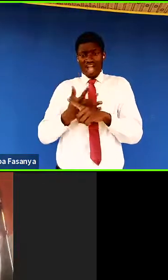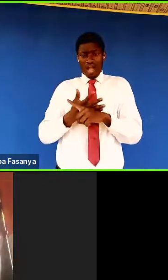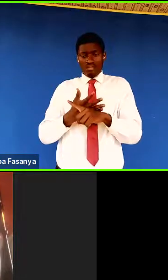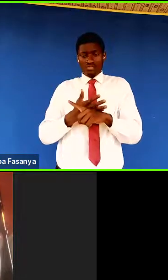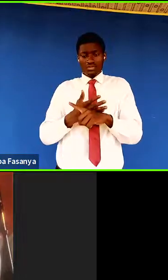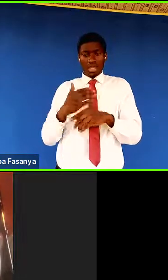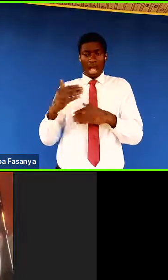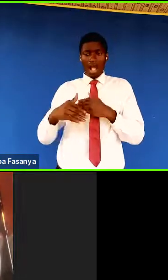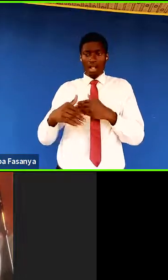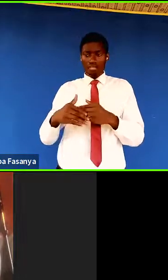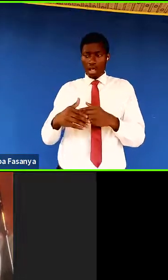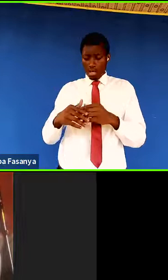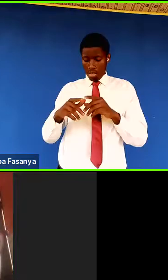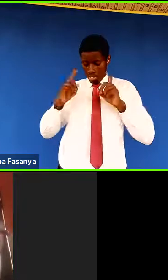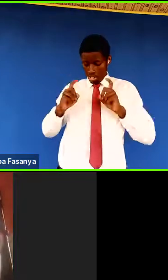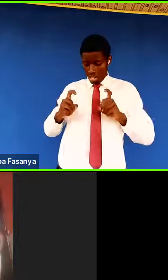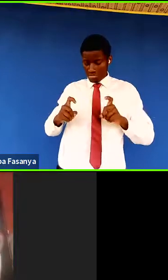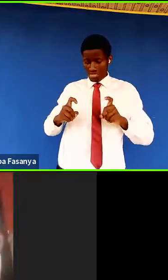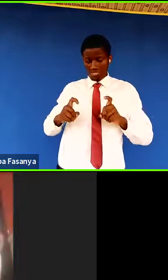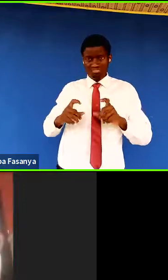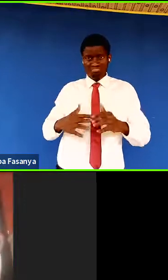going around for over 2 years,